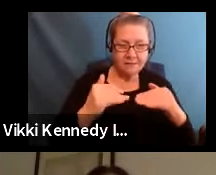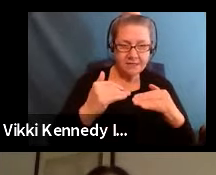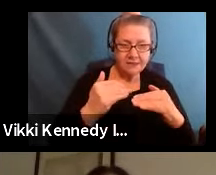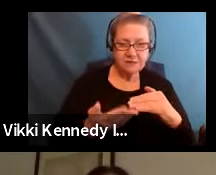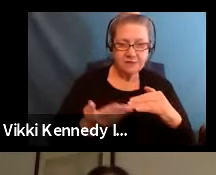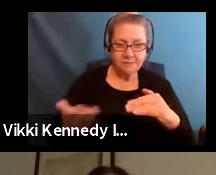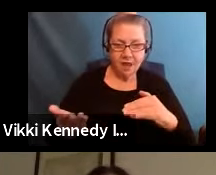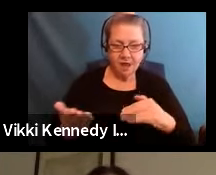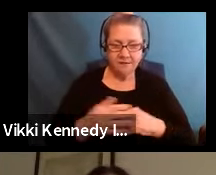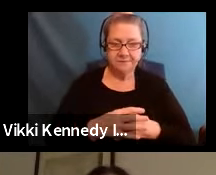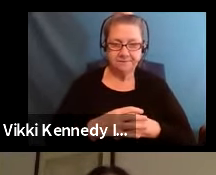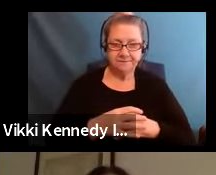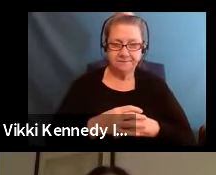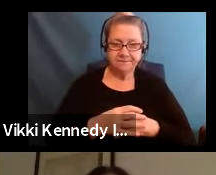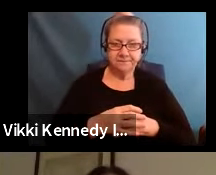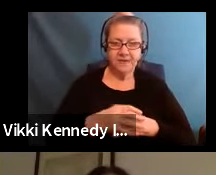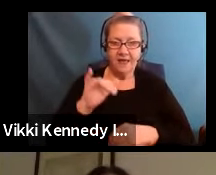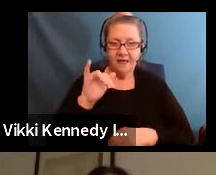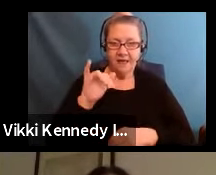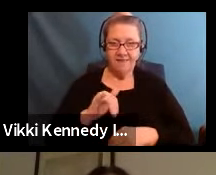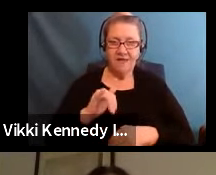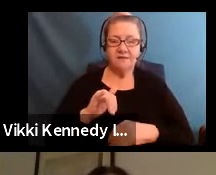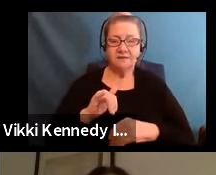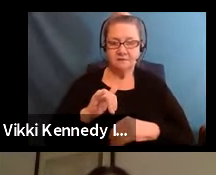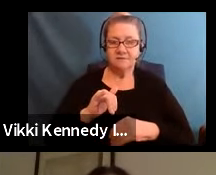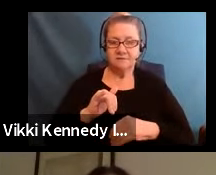And so that's the way